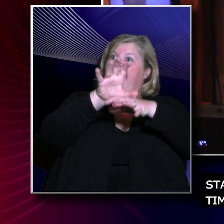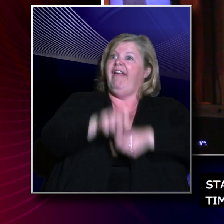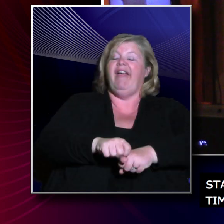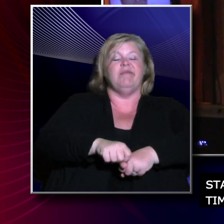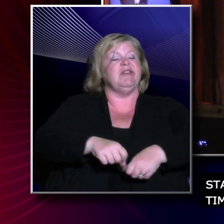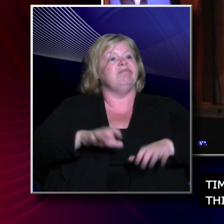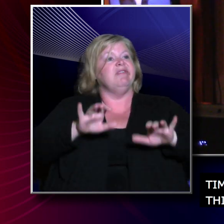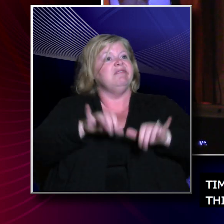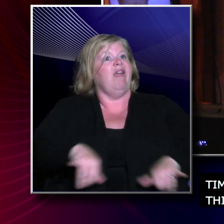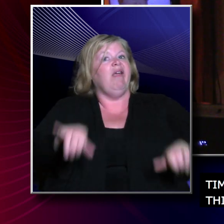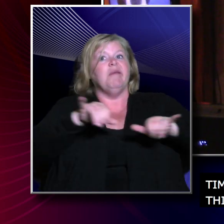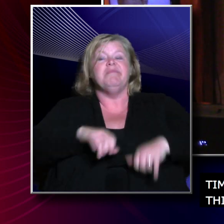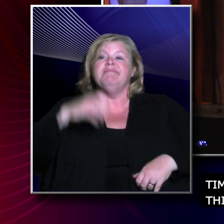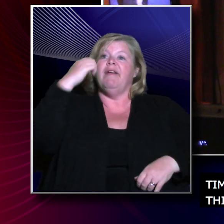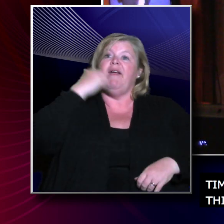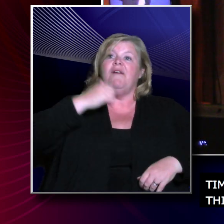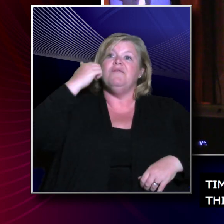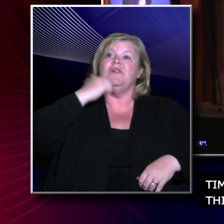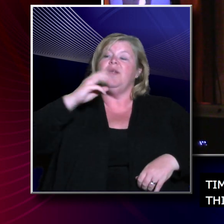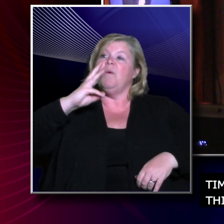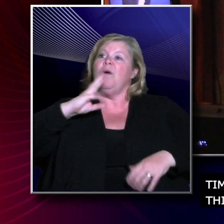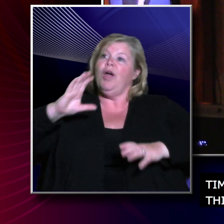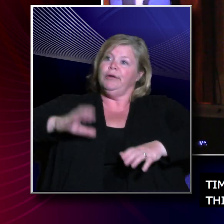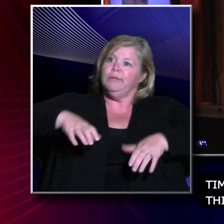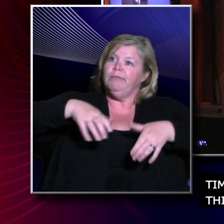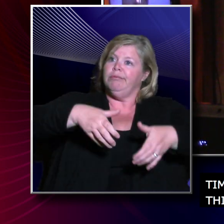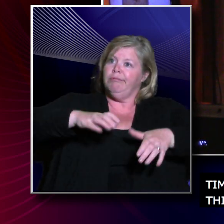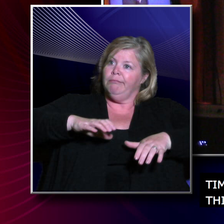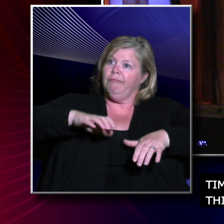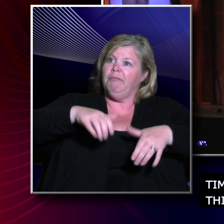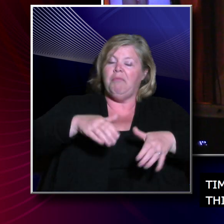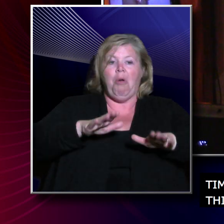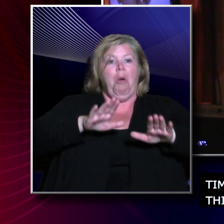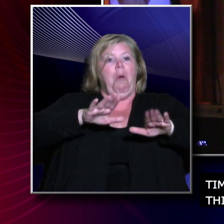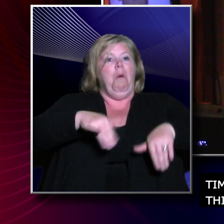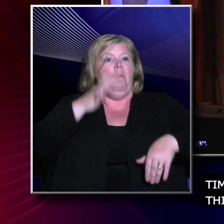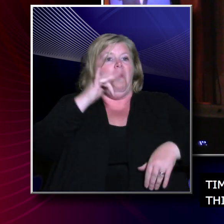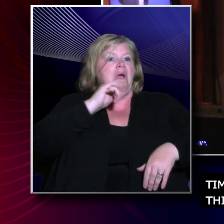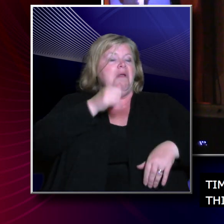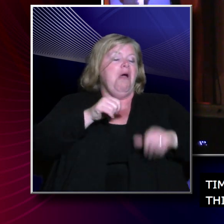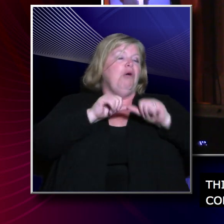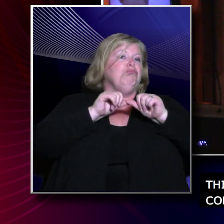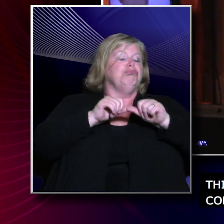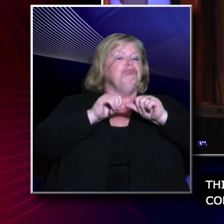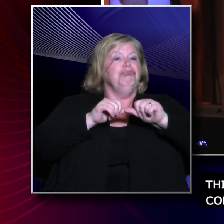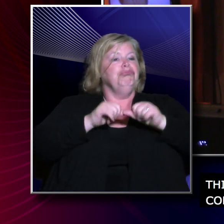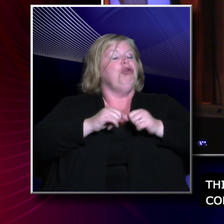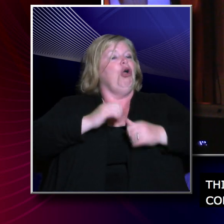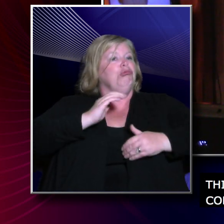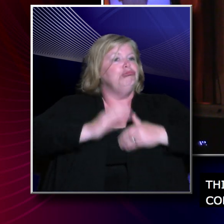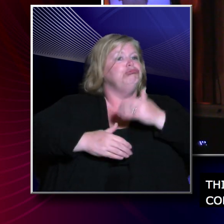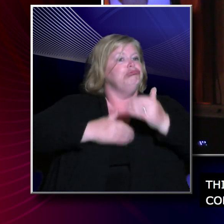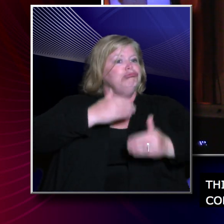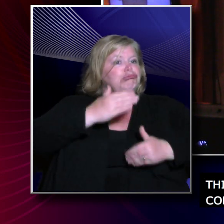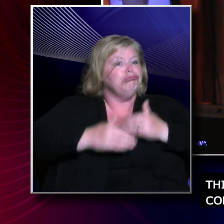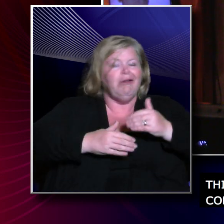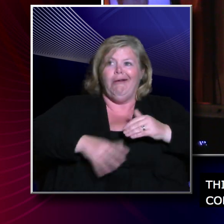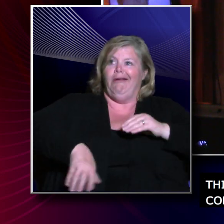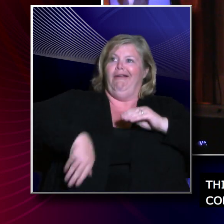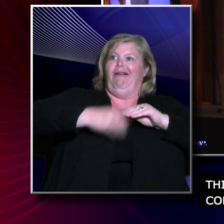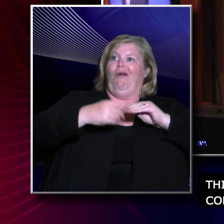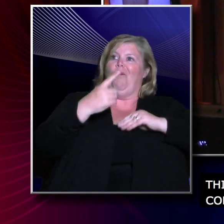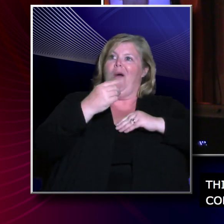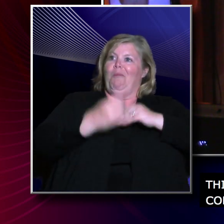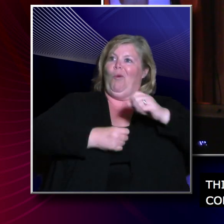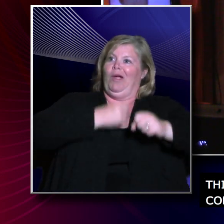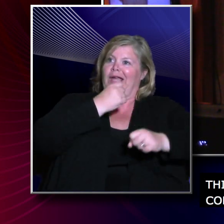this every day for 3 years. So he decides to continue. He does it for another year. Every